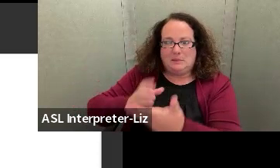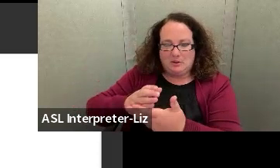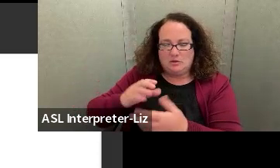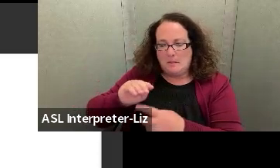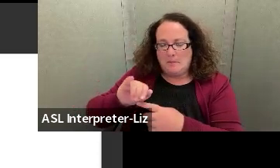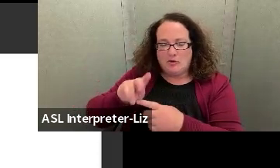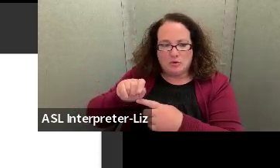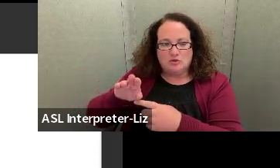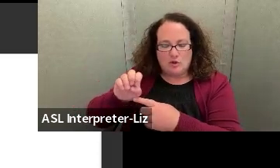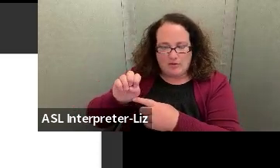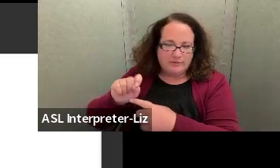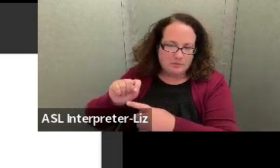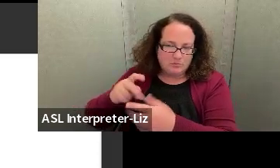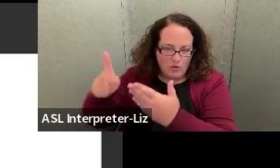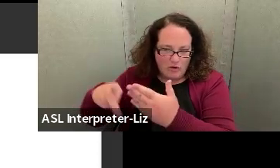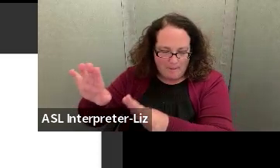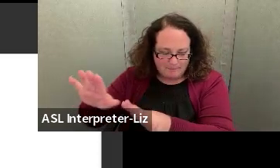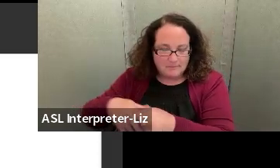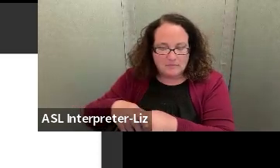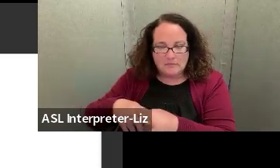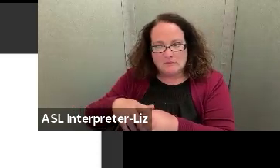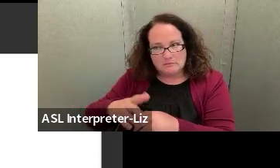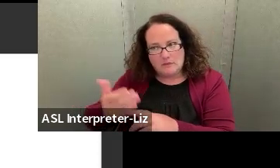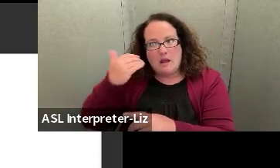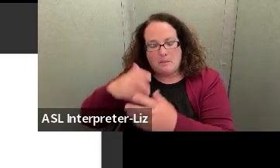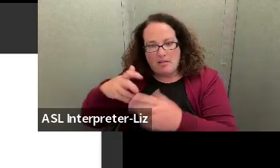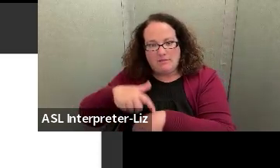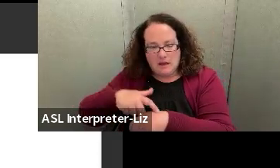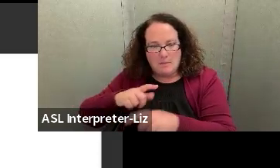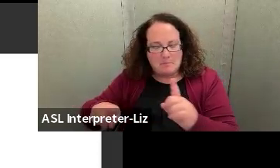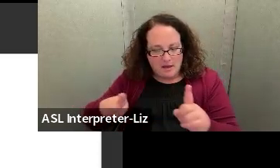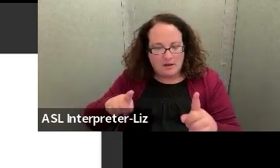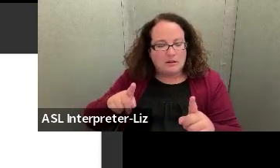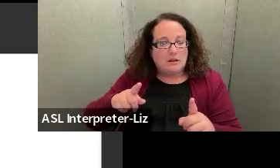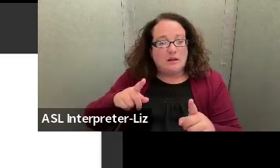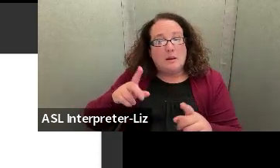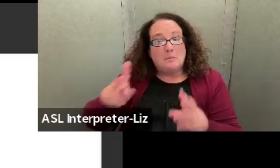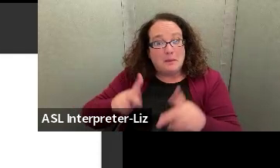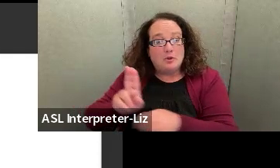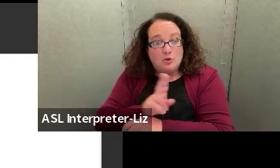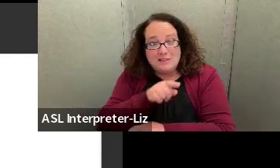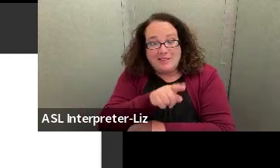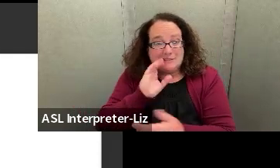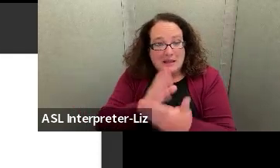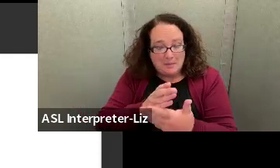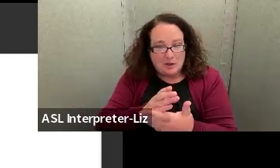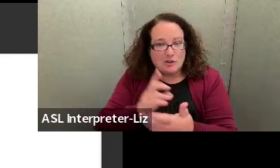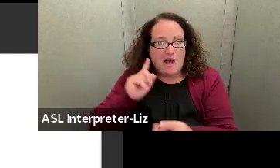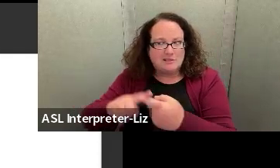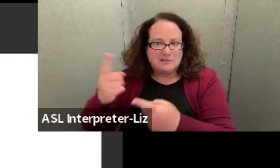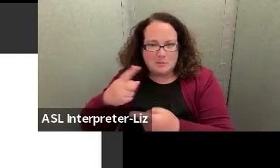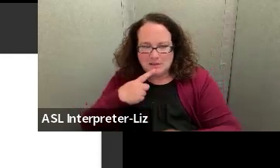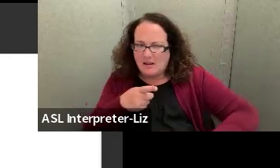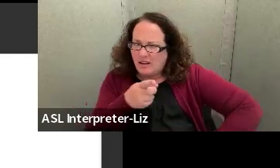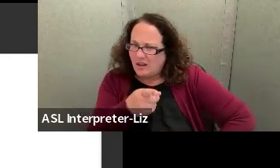have taken him forever, but everyone who came out of Caruso's group after him used this image until someone said, "Hey, you can't use that. You didn't make it. You're not